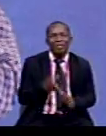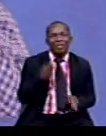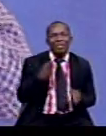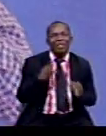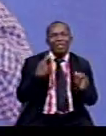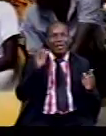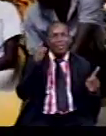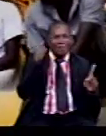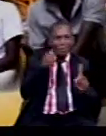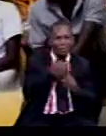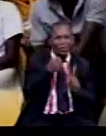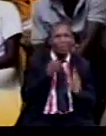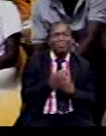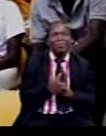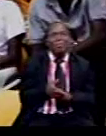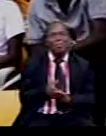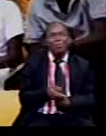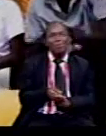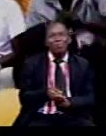Impact.